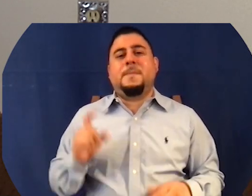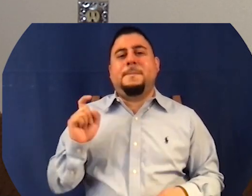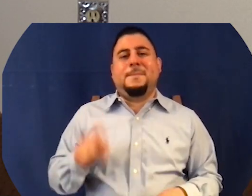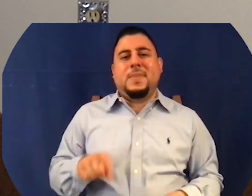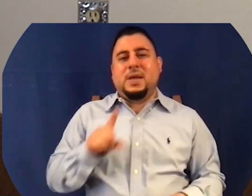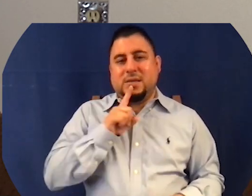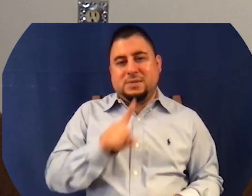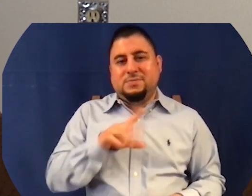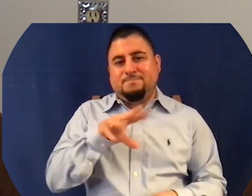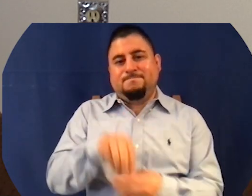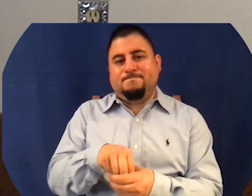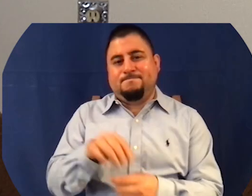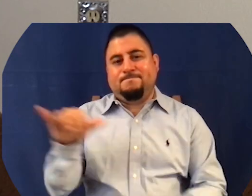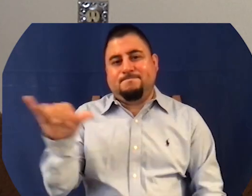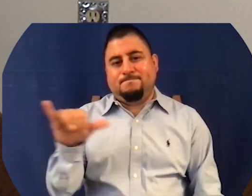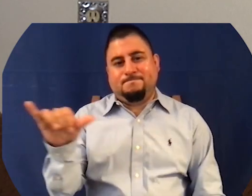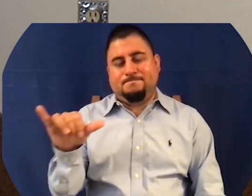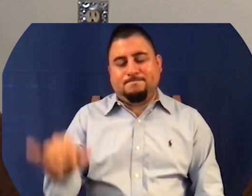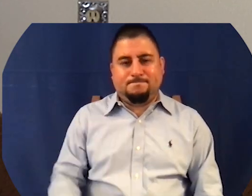must be among them.